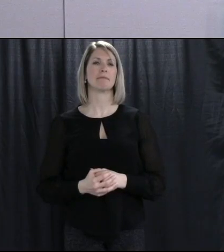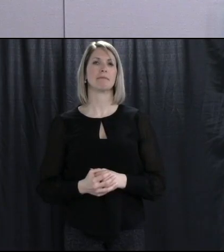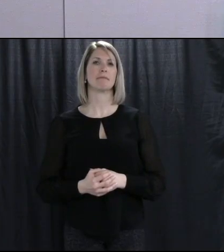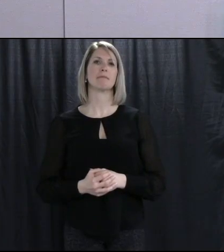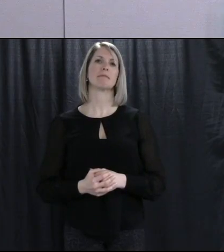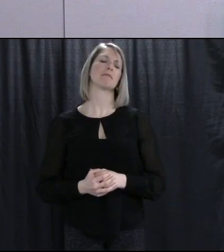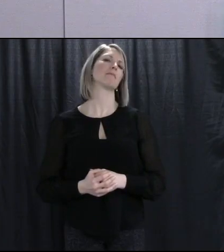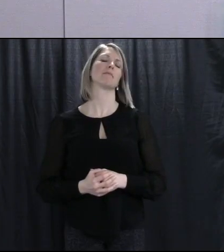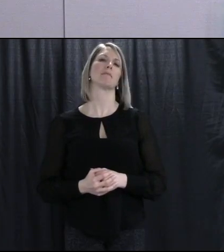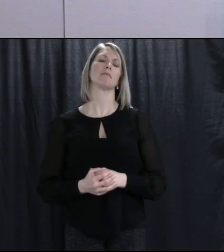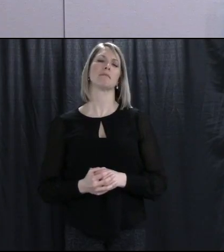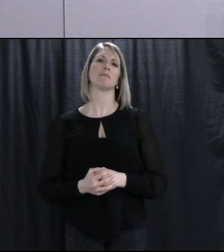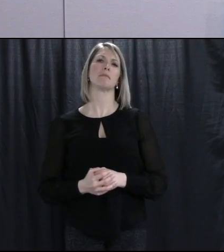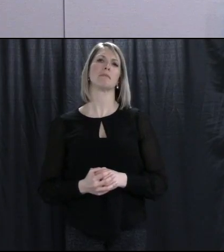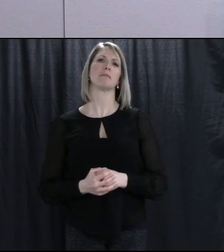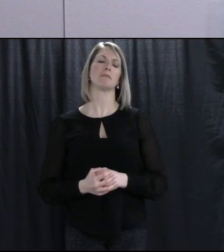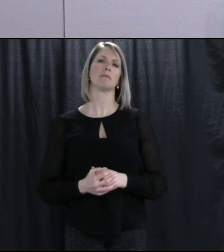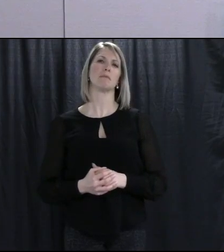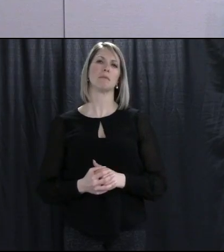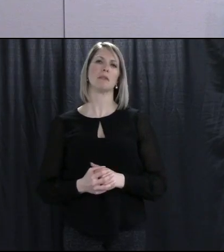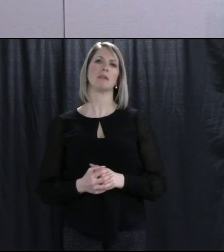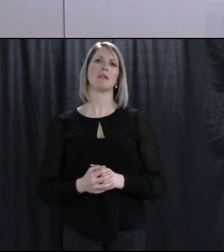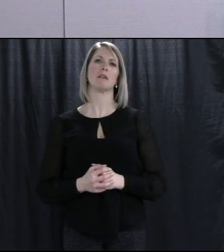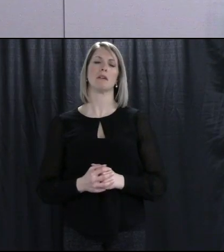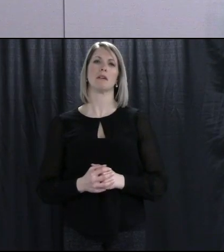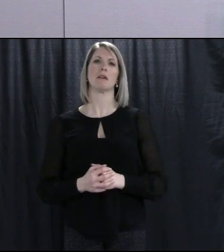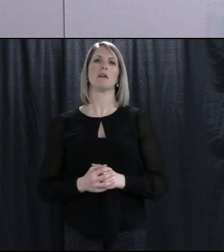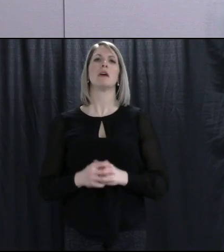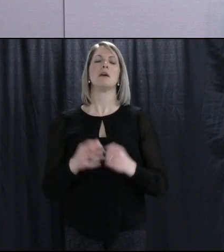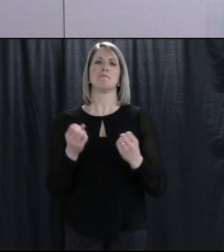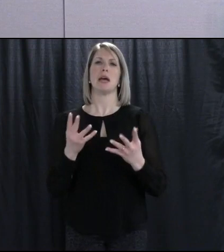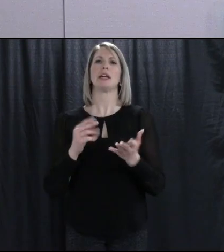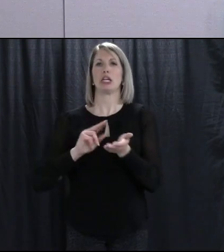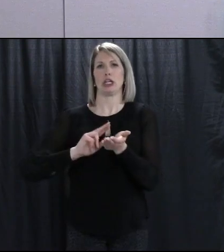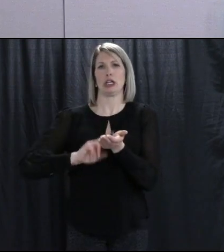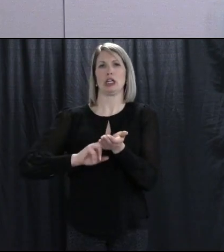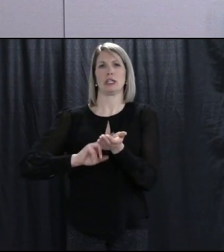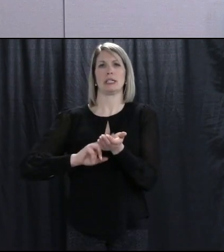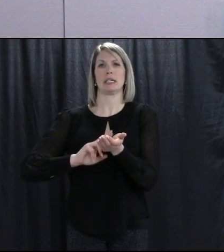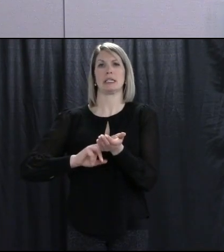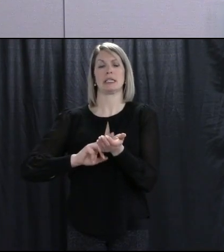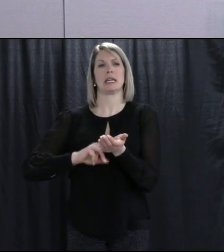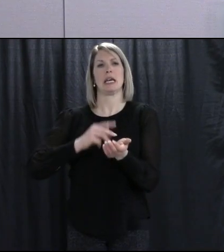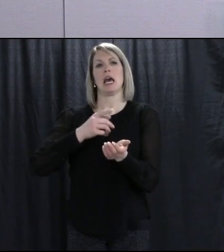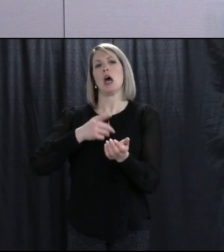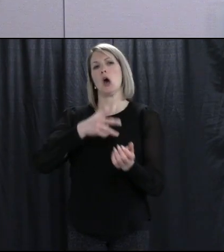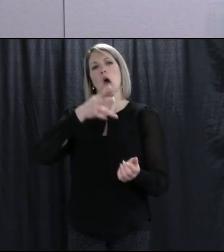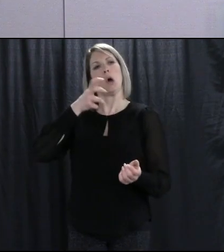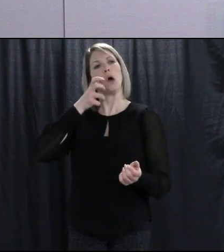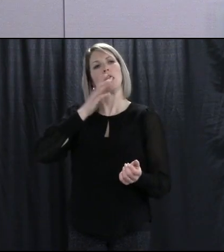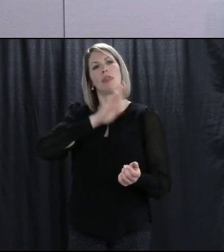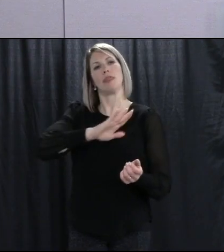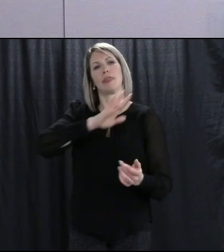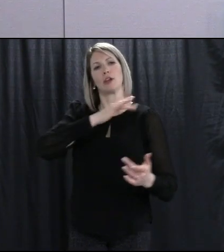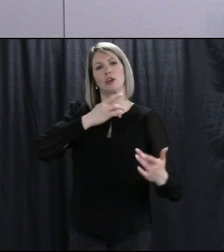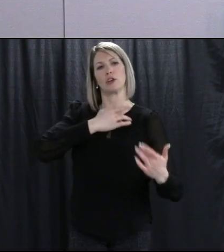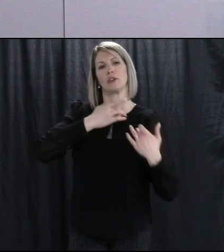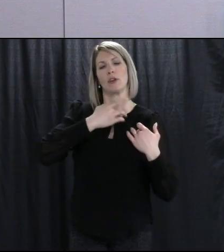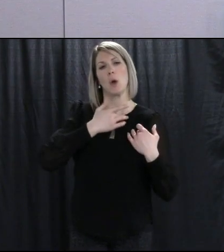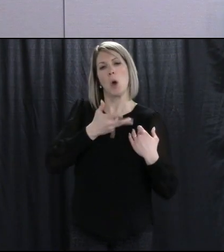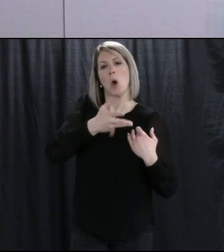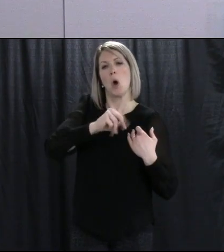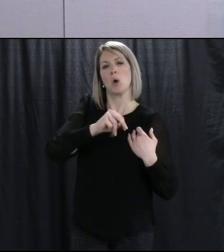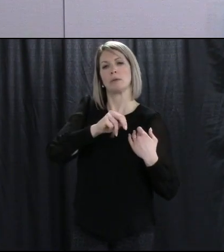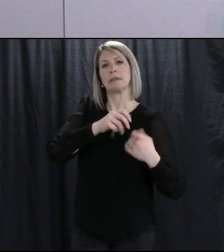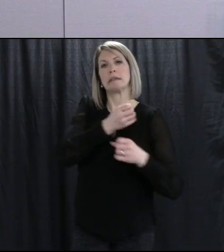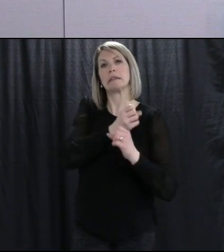right? Nurses have expressed concern, as have all healthcare workers, as to their own safety, and I